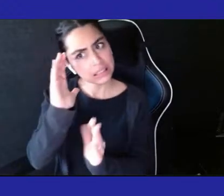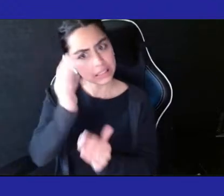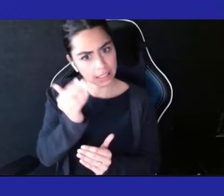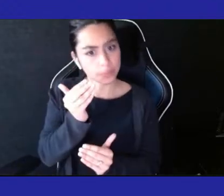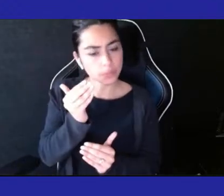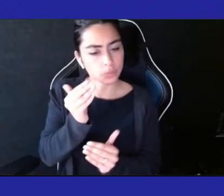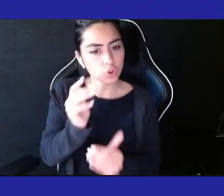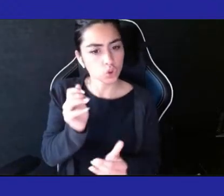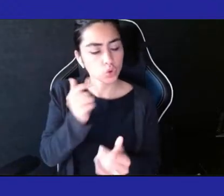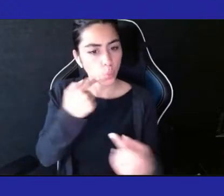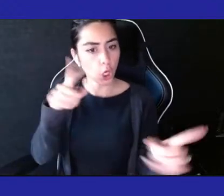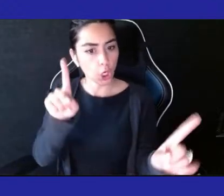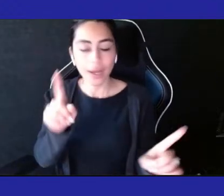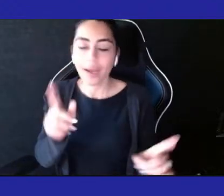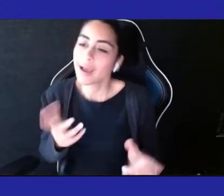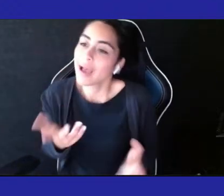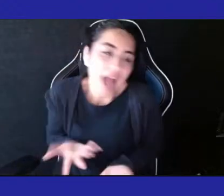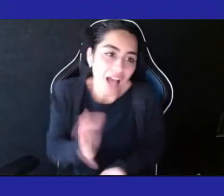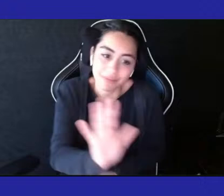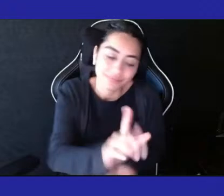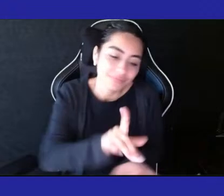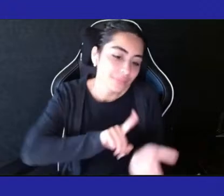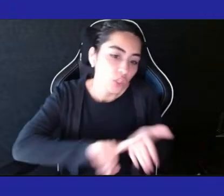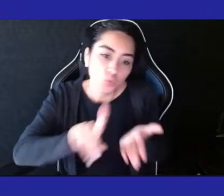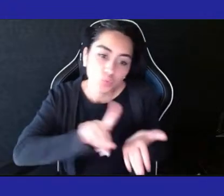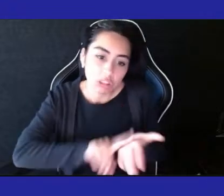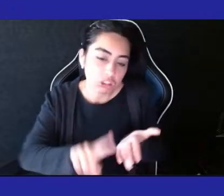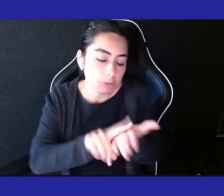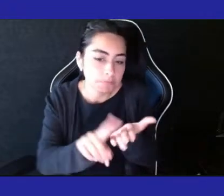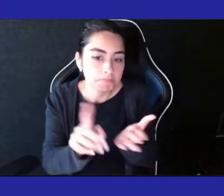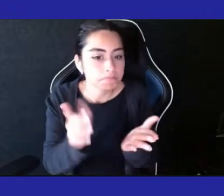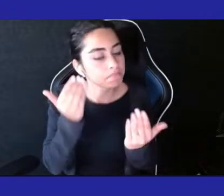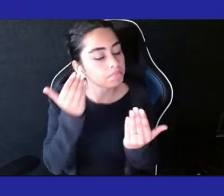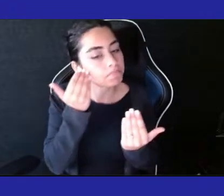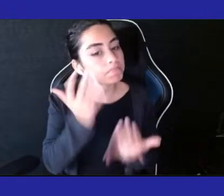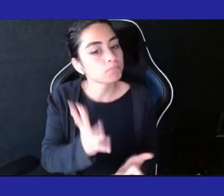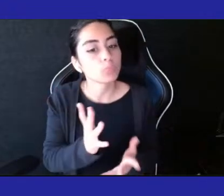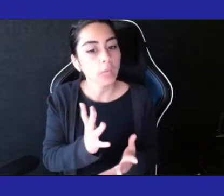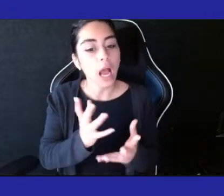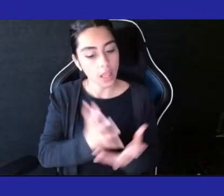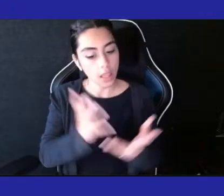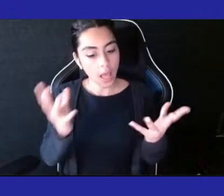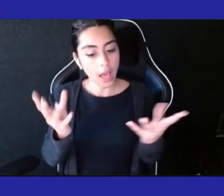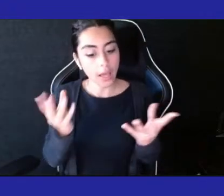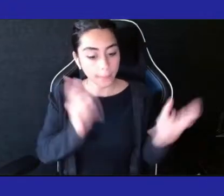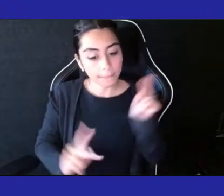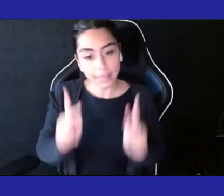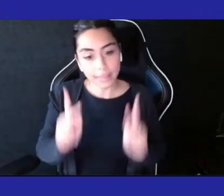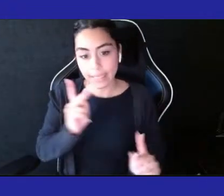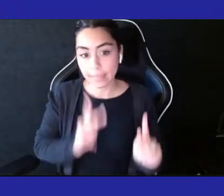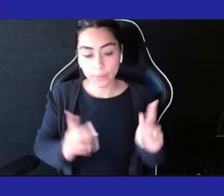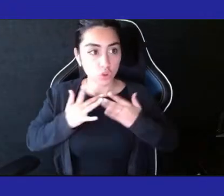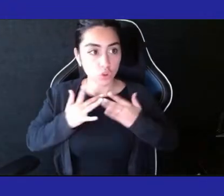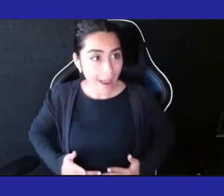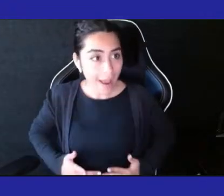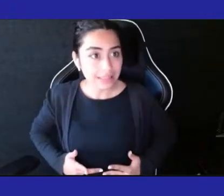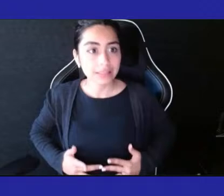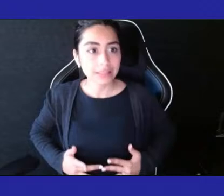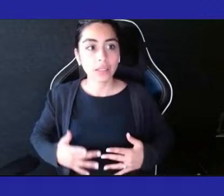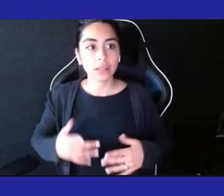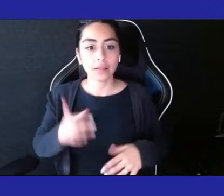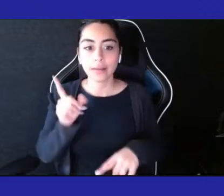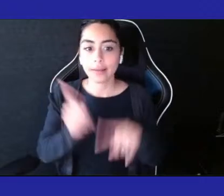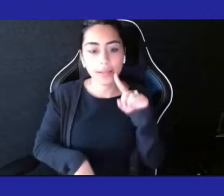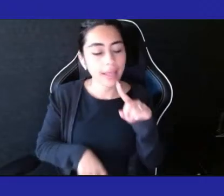just us, I mean, people have looked at this, or that there's a large group of people who are depressed, who actually have trouble getting out of the door. house, Yeah.